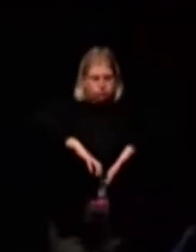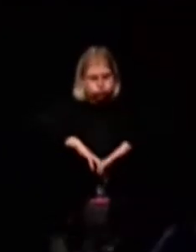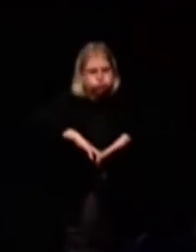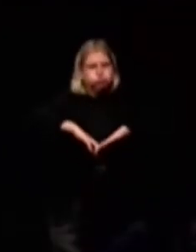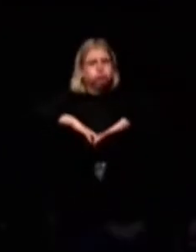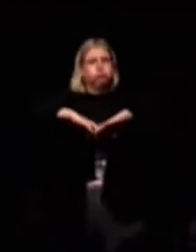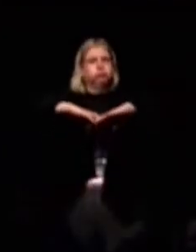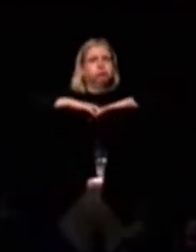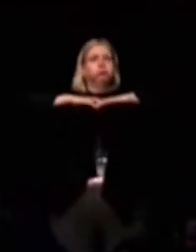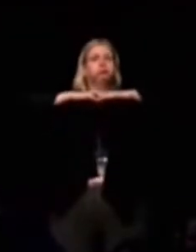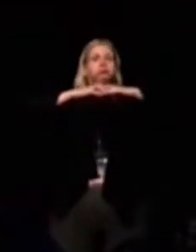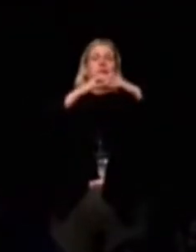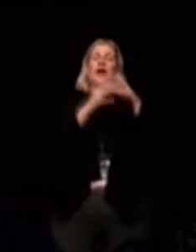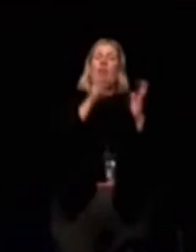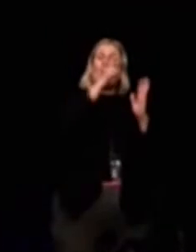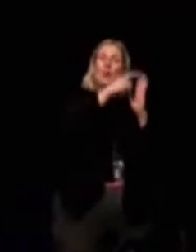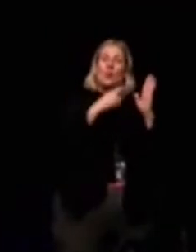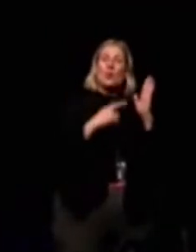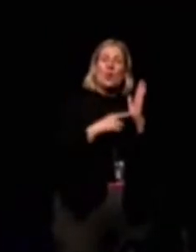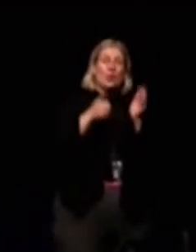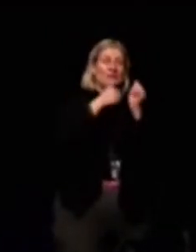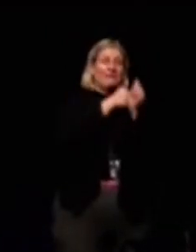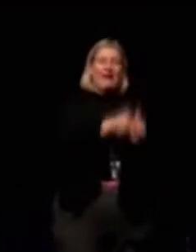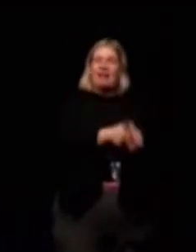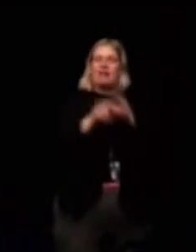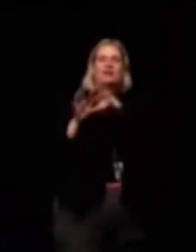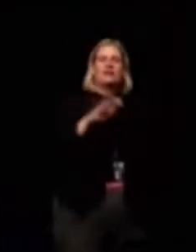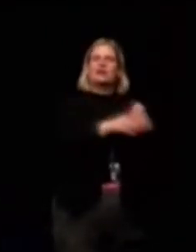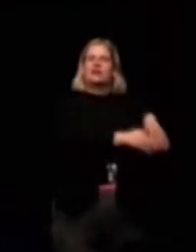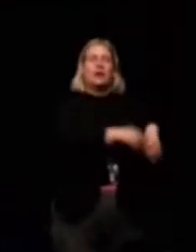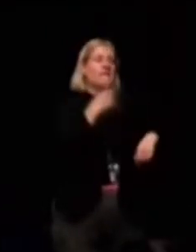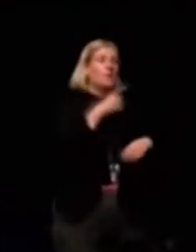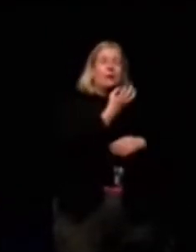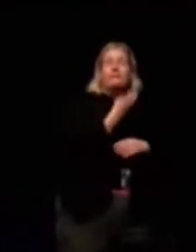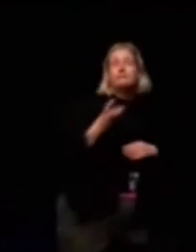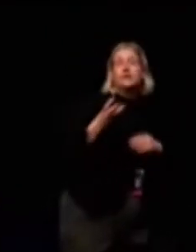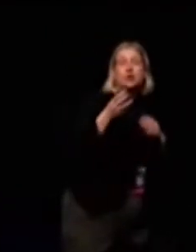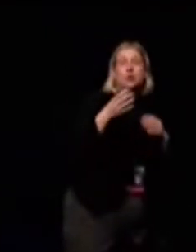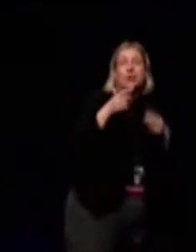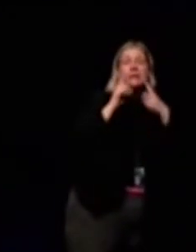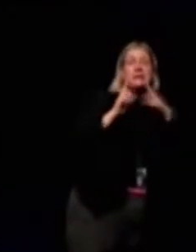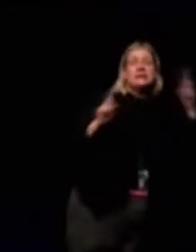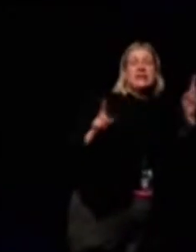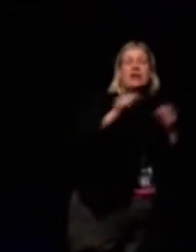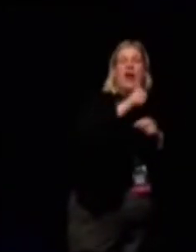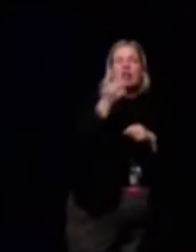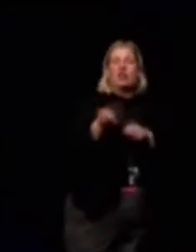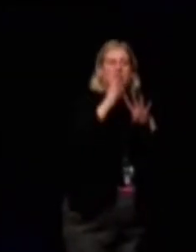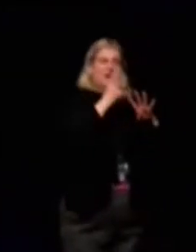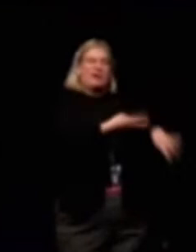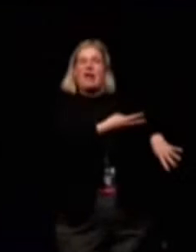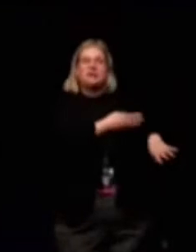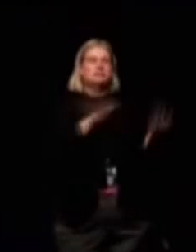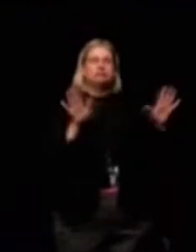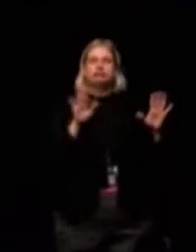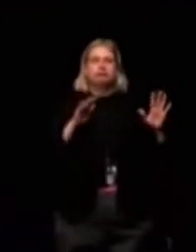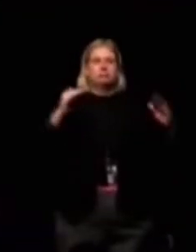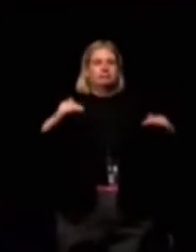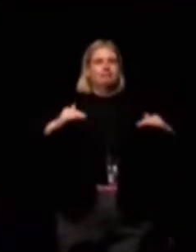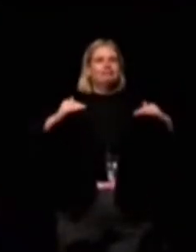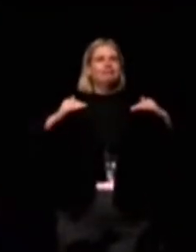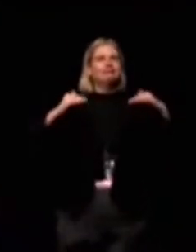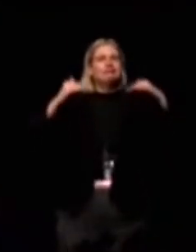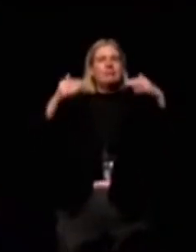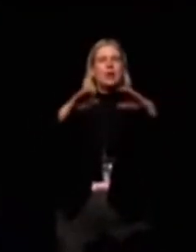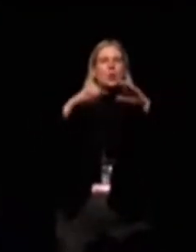the playbook that enabled only a few to succeed while others were left behind. And our party must be driven